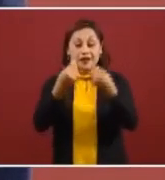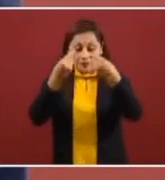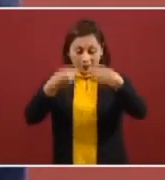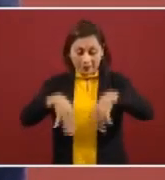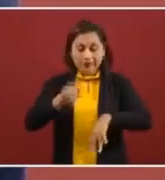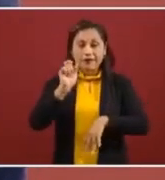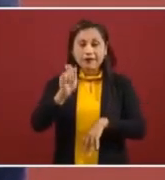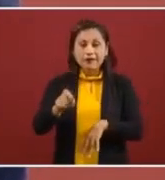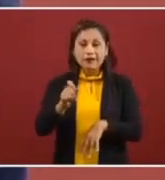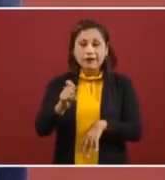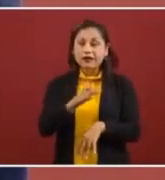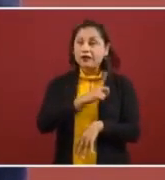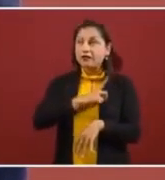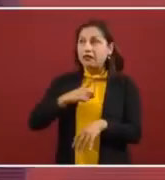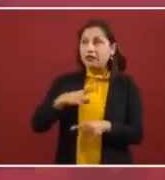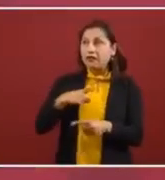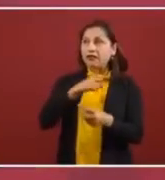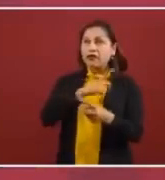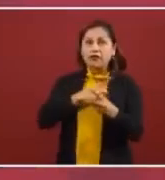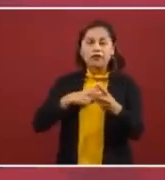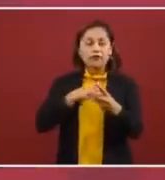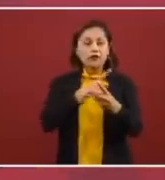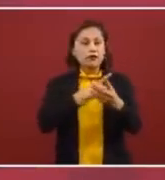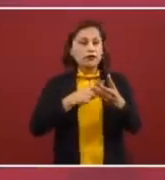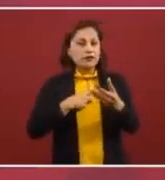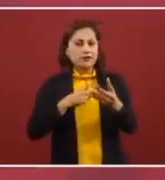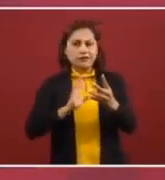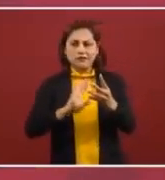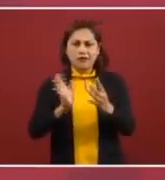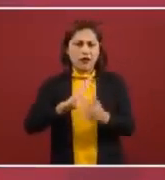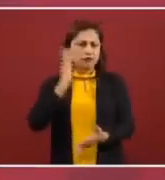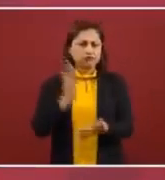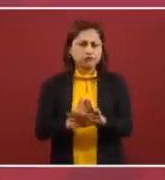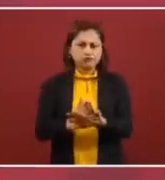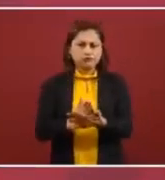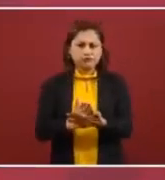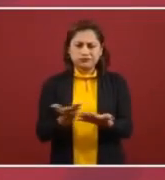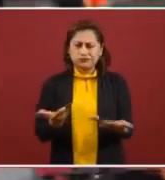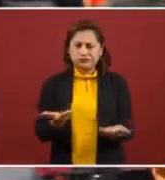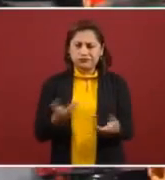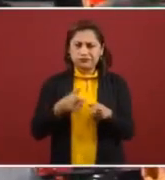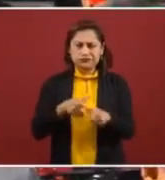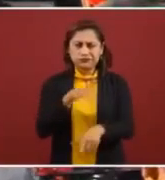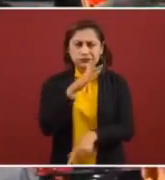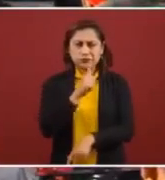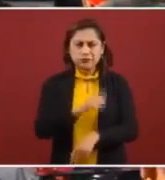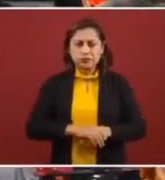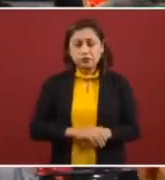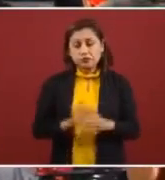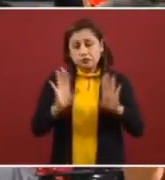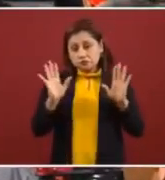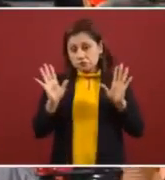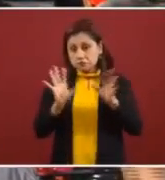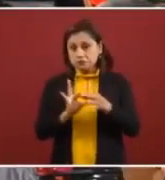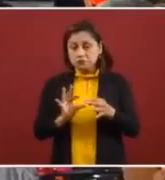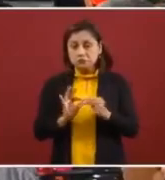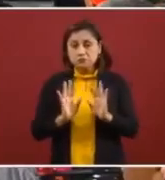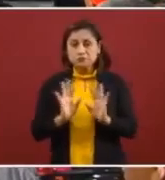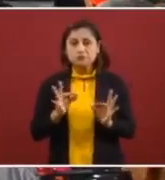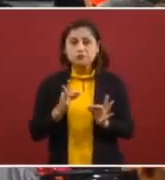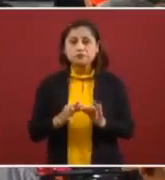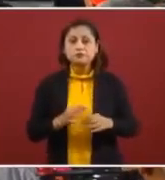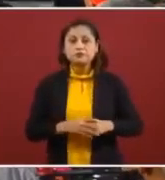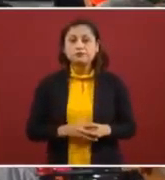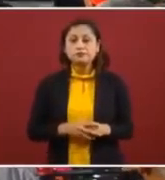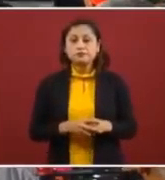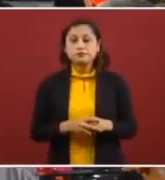plan, you won't have a deficit, because deficit is a debt, and we can't do that. And that's what I'm going to let you know, or